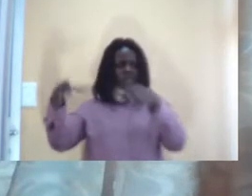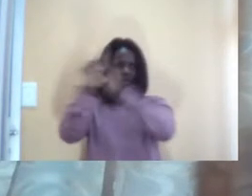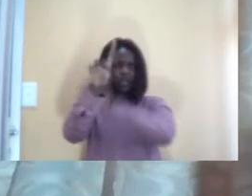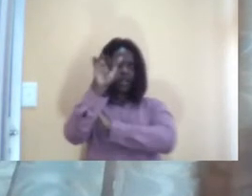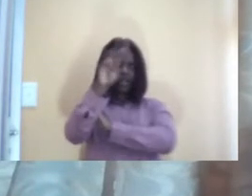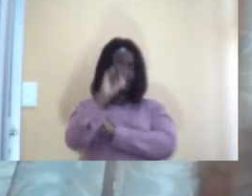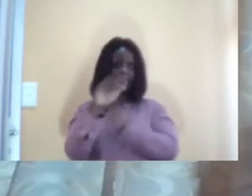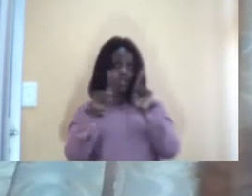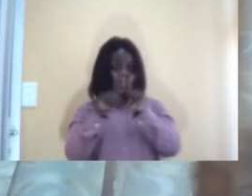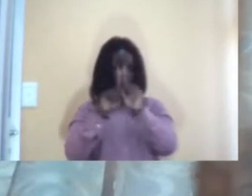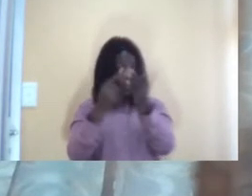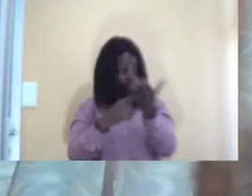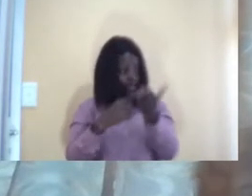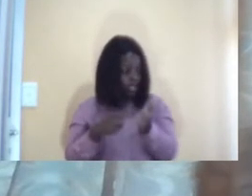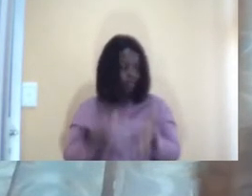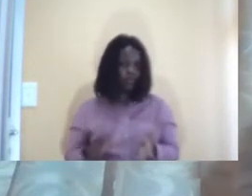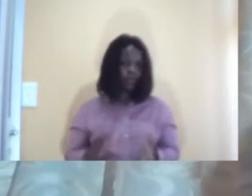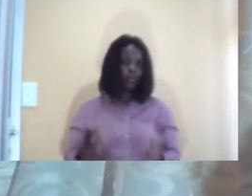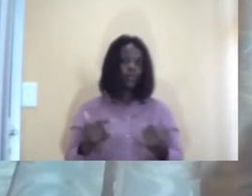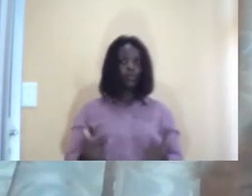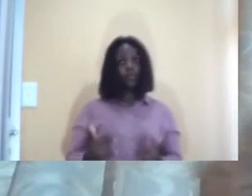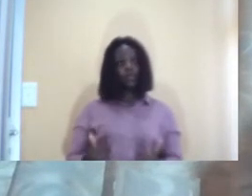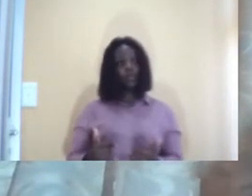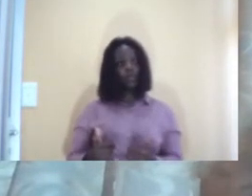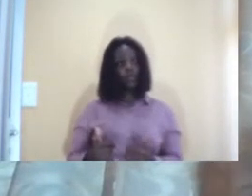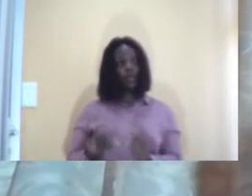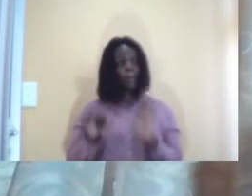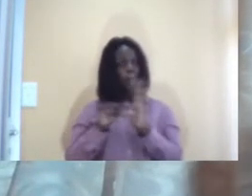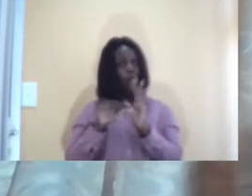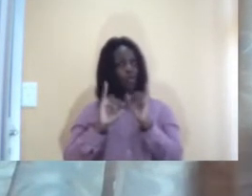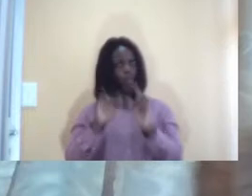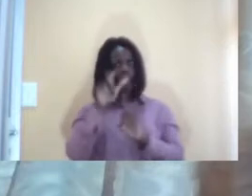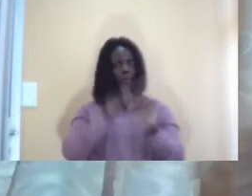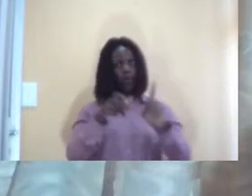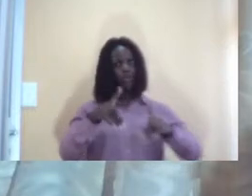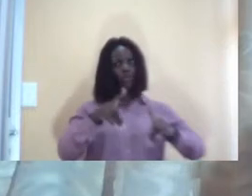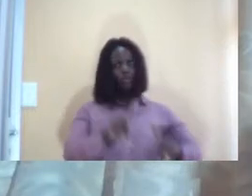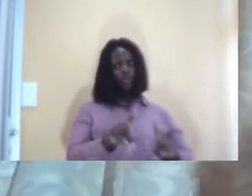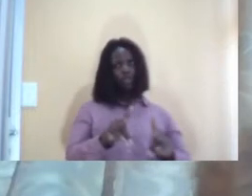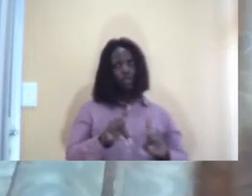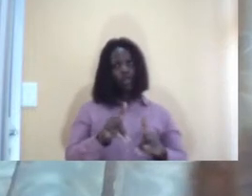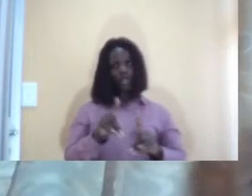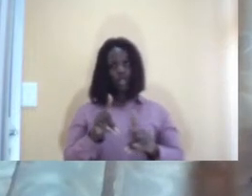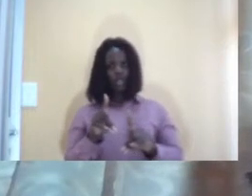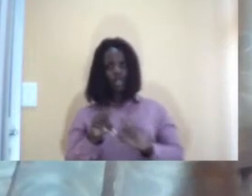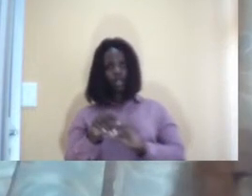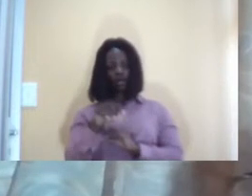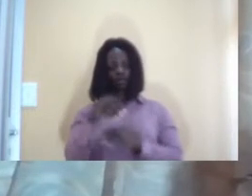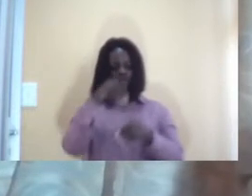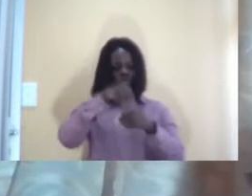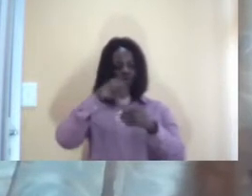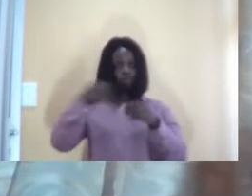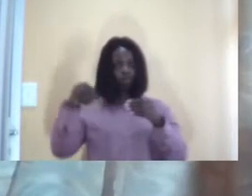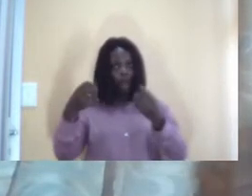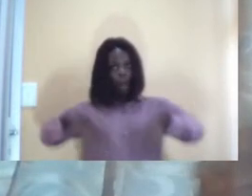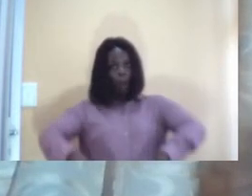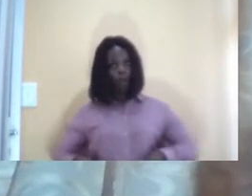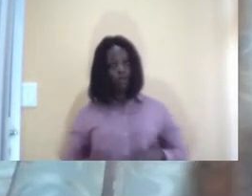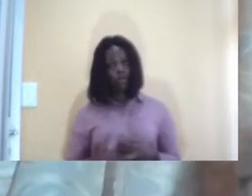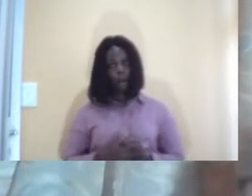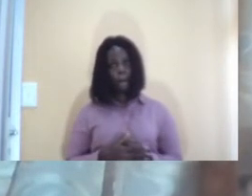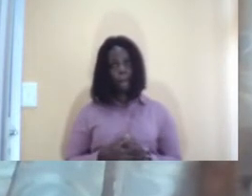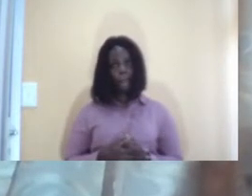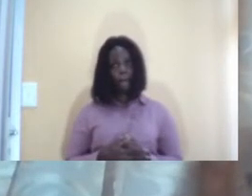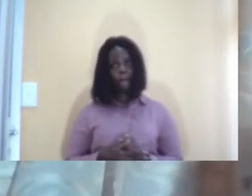purpose of our discussion today, more importantly, Chairperson, loss of crop. Now, this